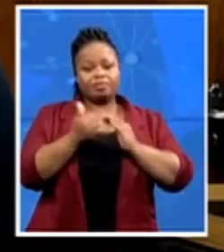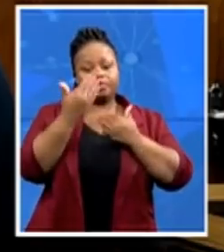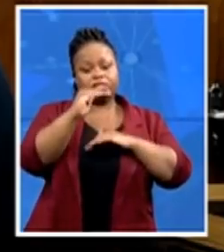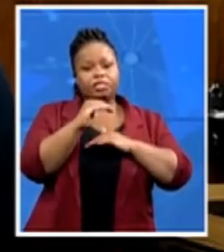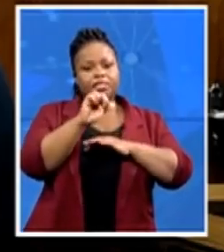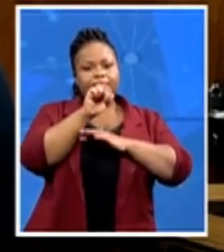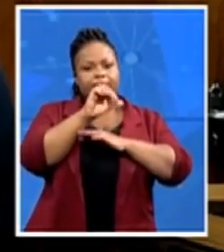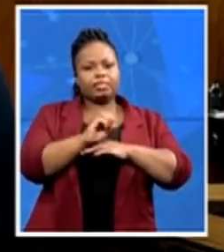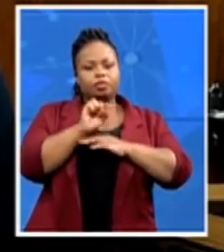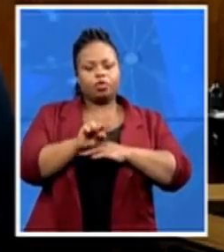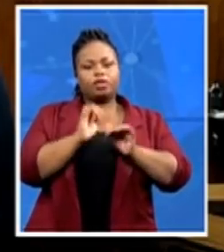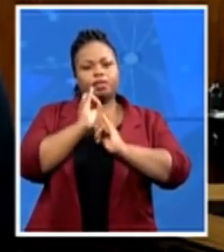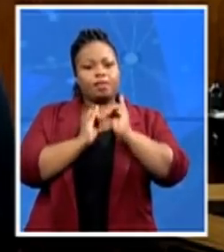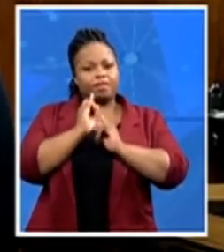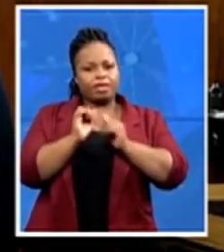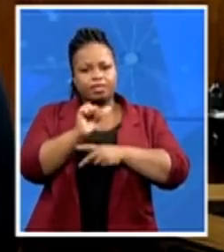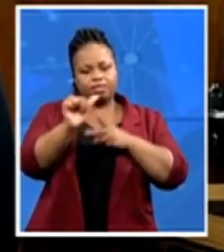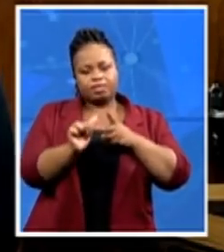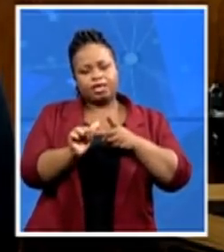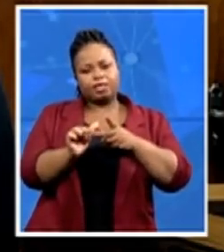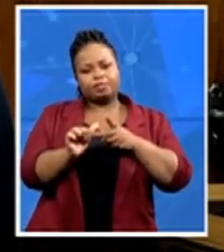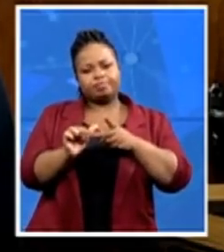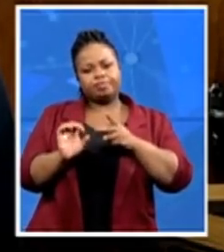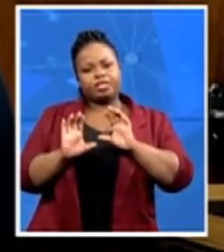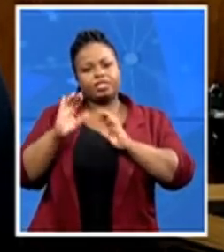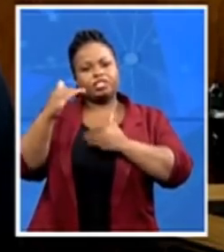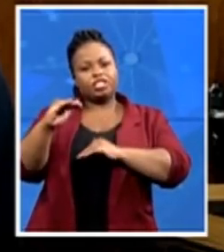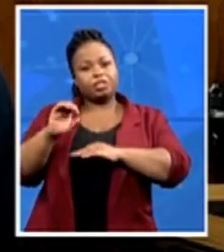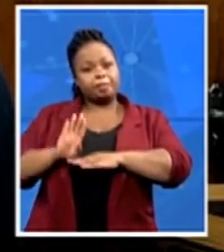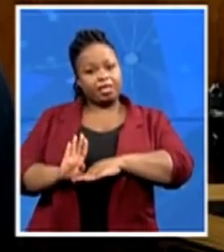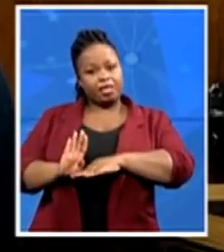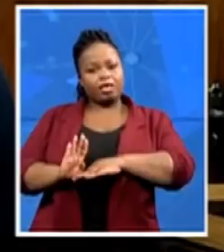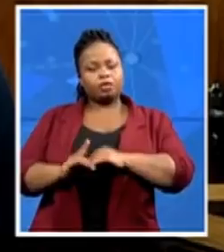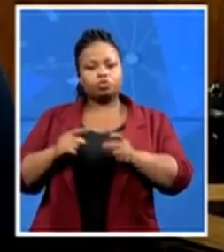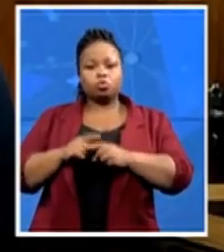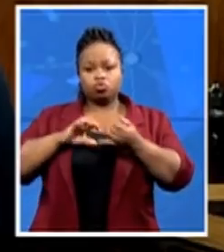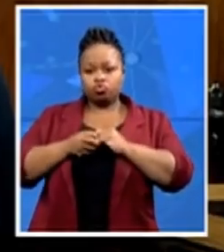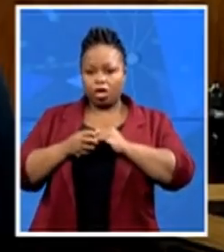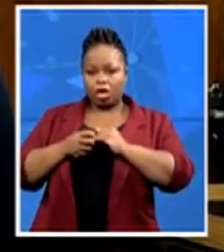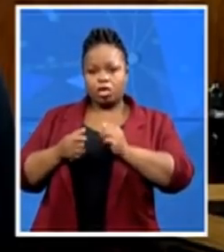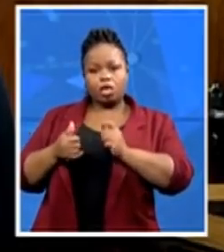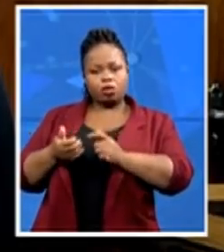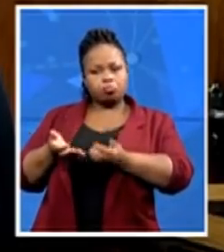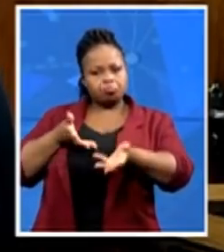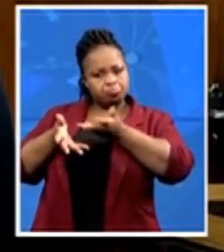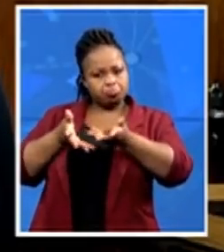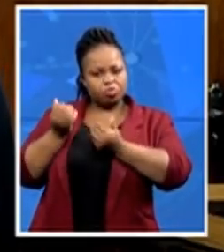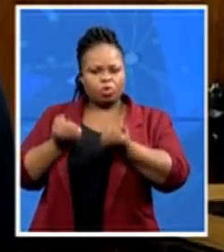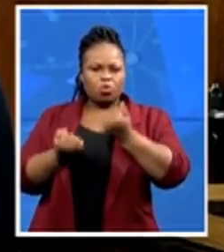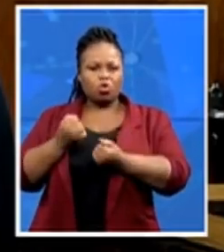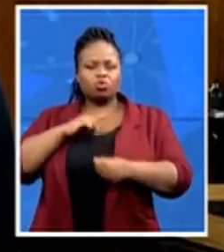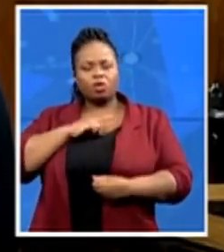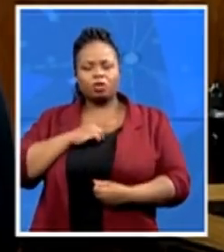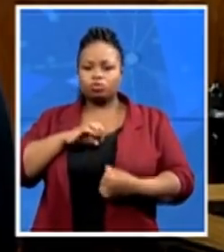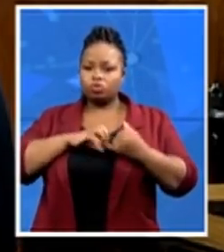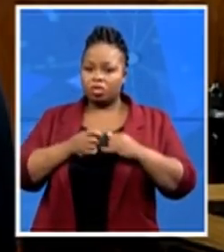subsection B, to convince this Honourable Court that the interests of justice do not determine his further